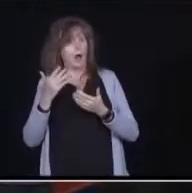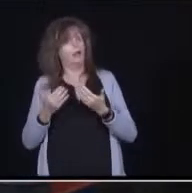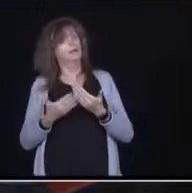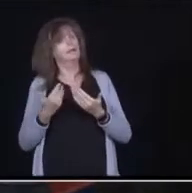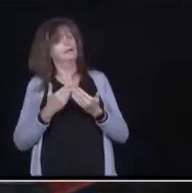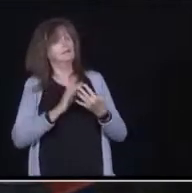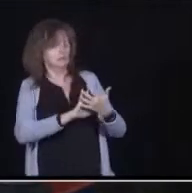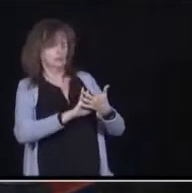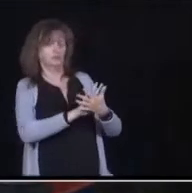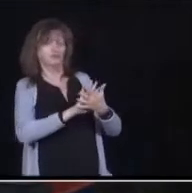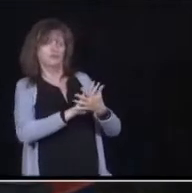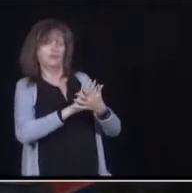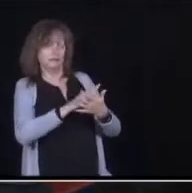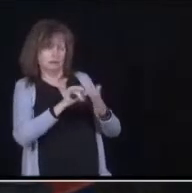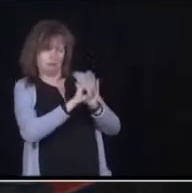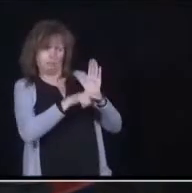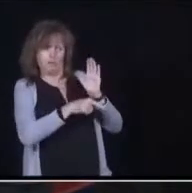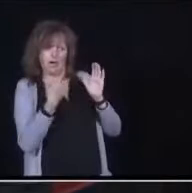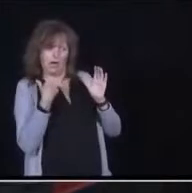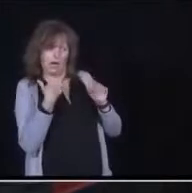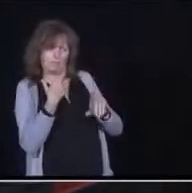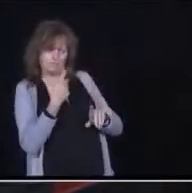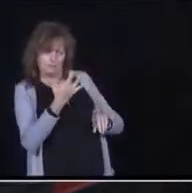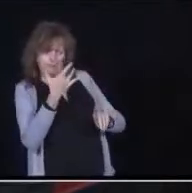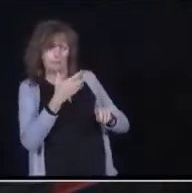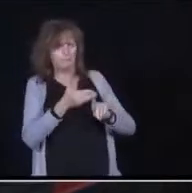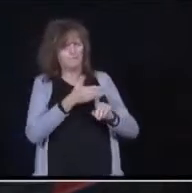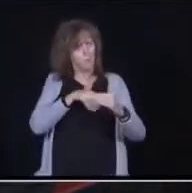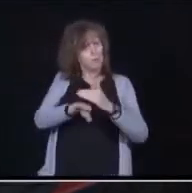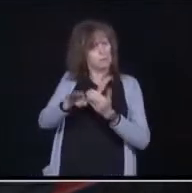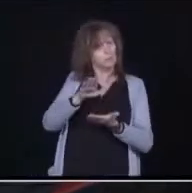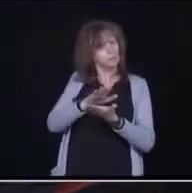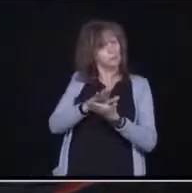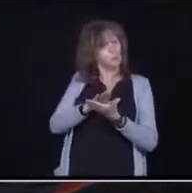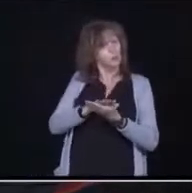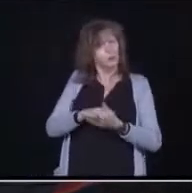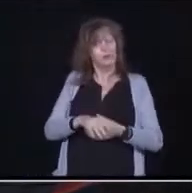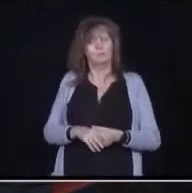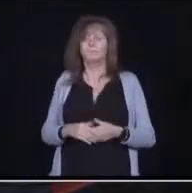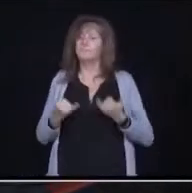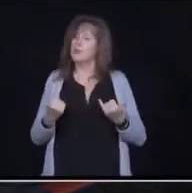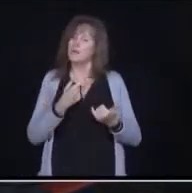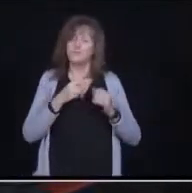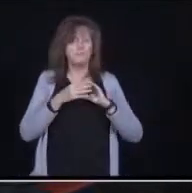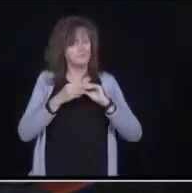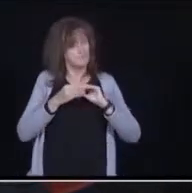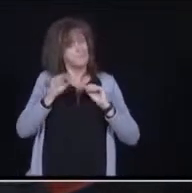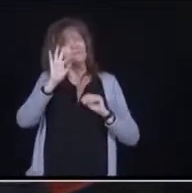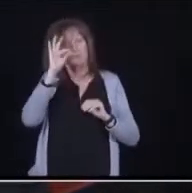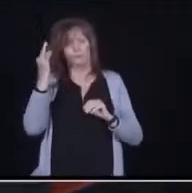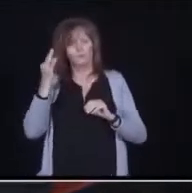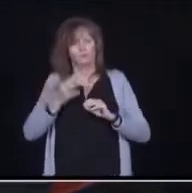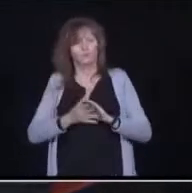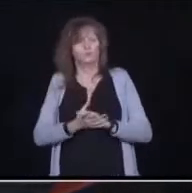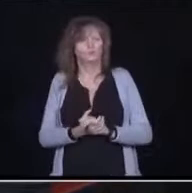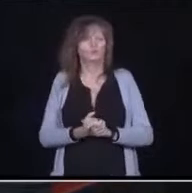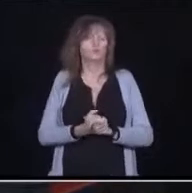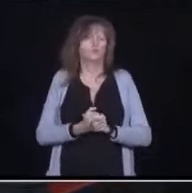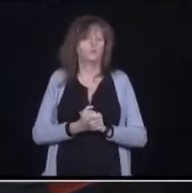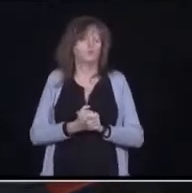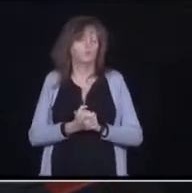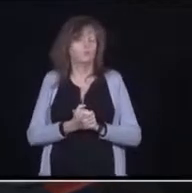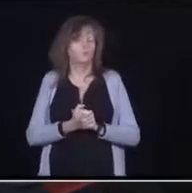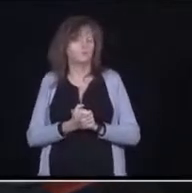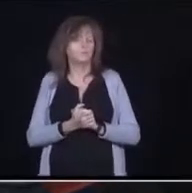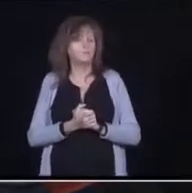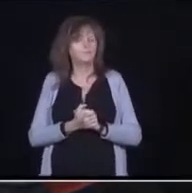a school. Aujourd'hui, nous lançons un nouvel outil en ligne innovant qui aidera les parents, les élèves et